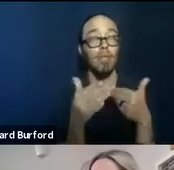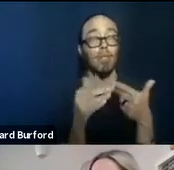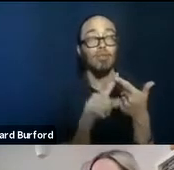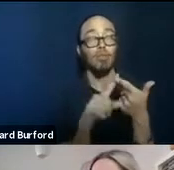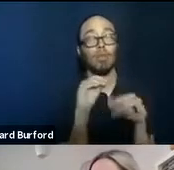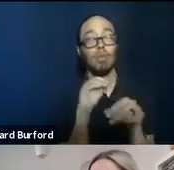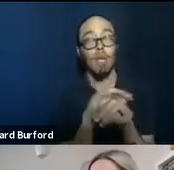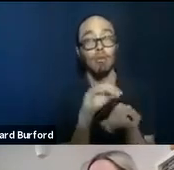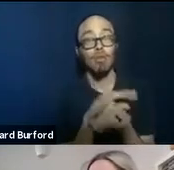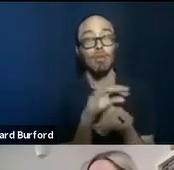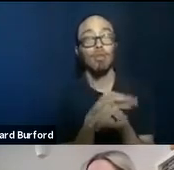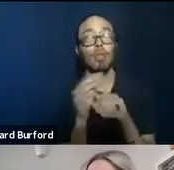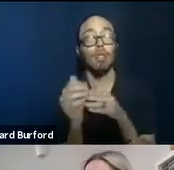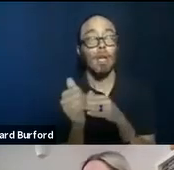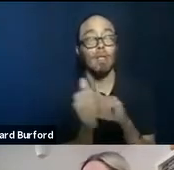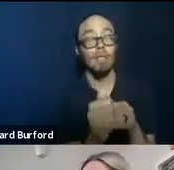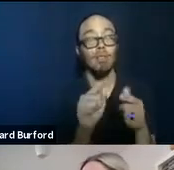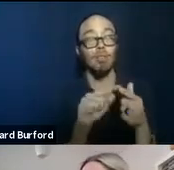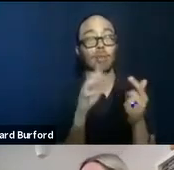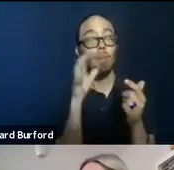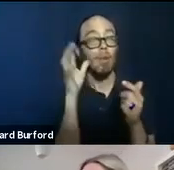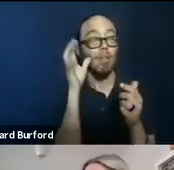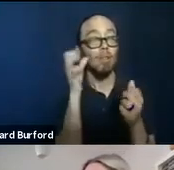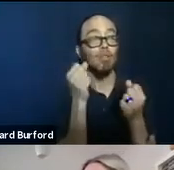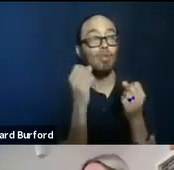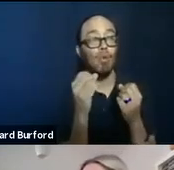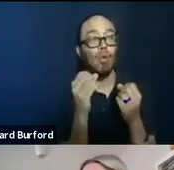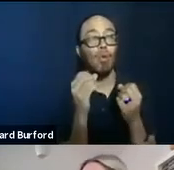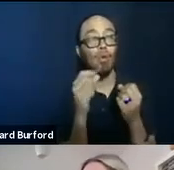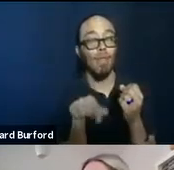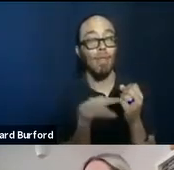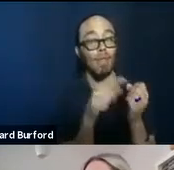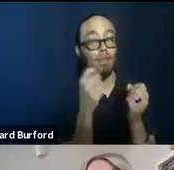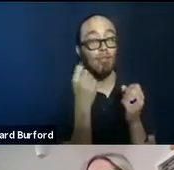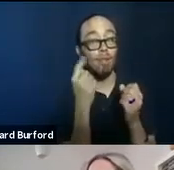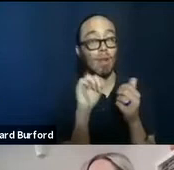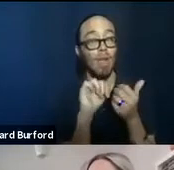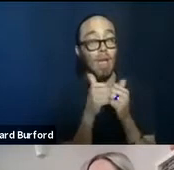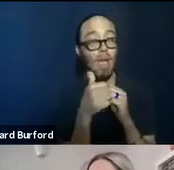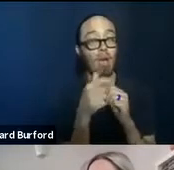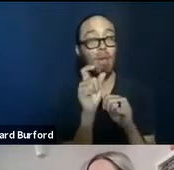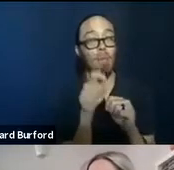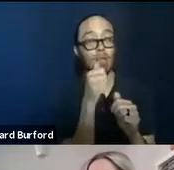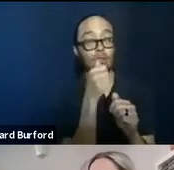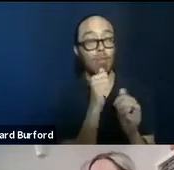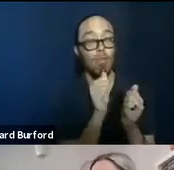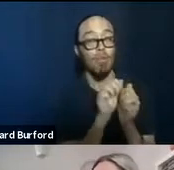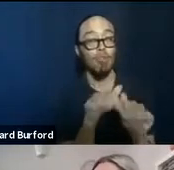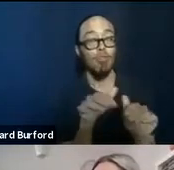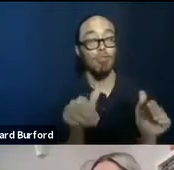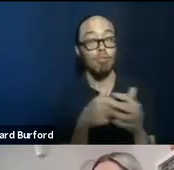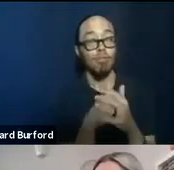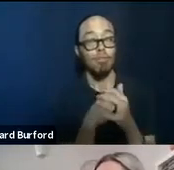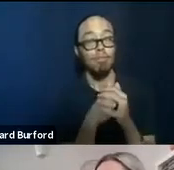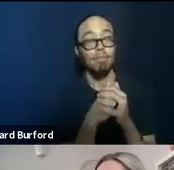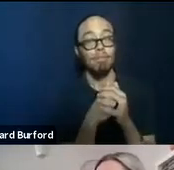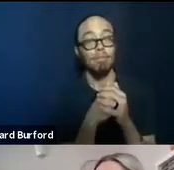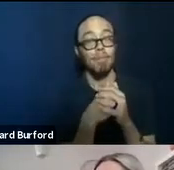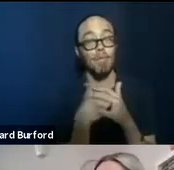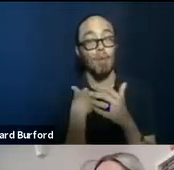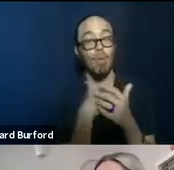and guidance to these parents, so that at least they understand how they must cope with their children. We